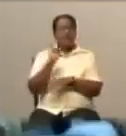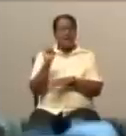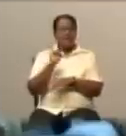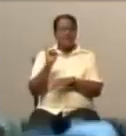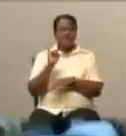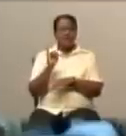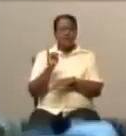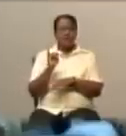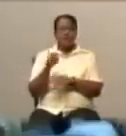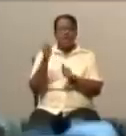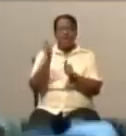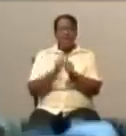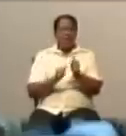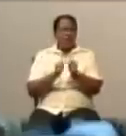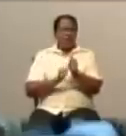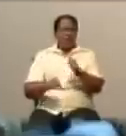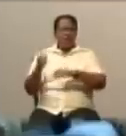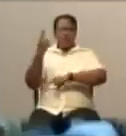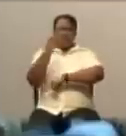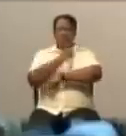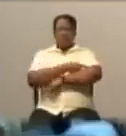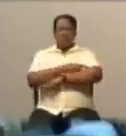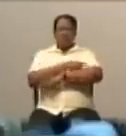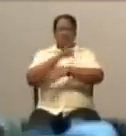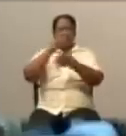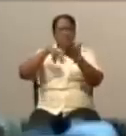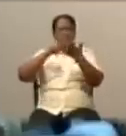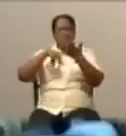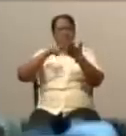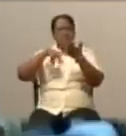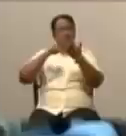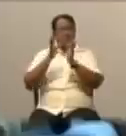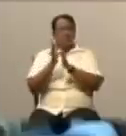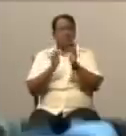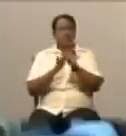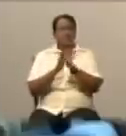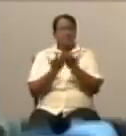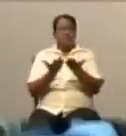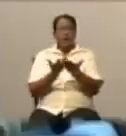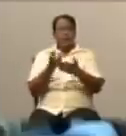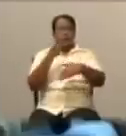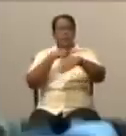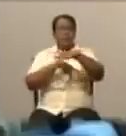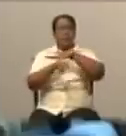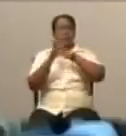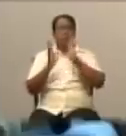almost every day passage of the prophet Isaiah. The prophet Isaiah was the one who